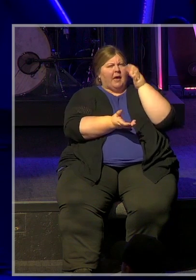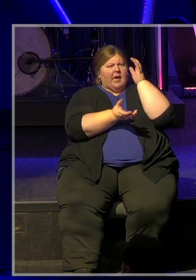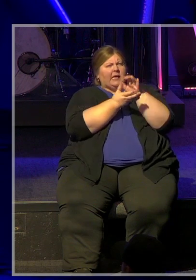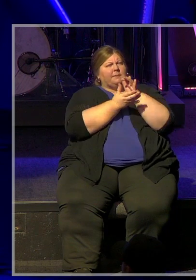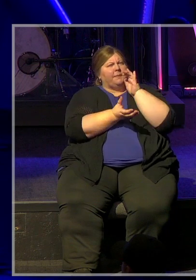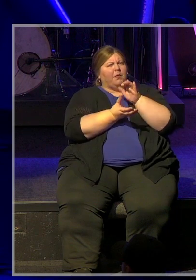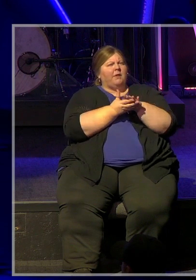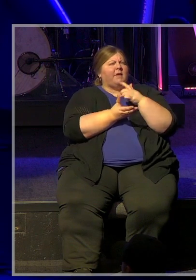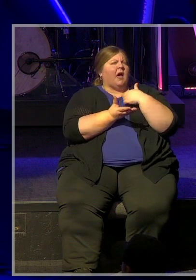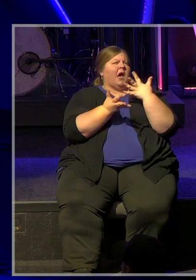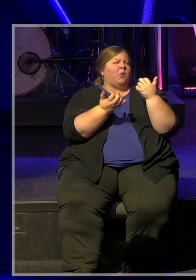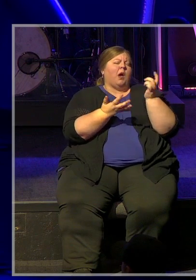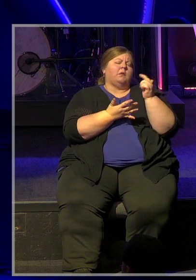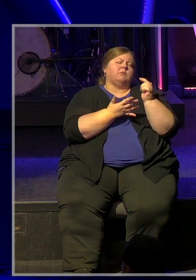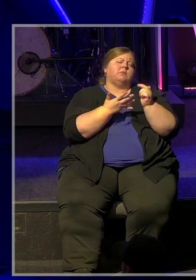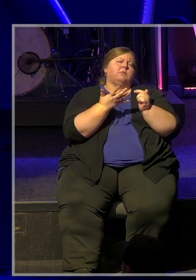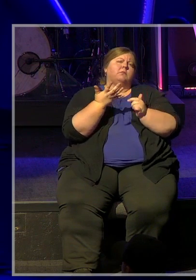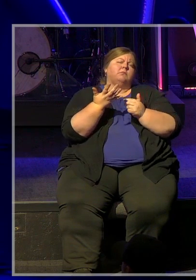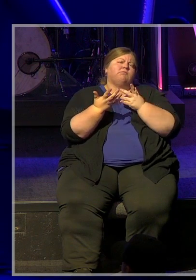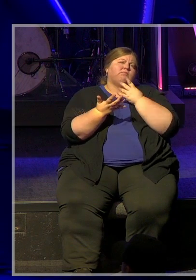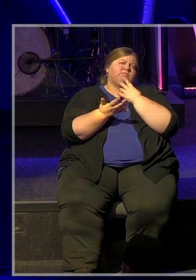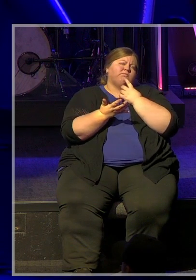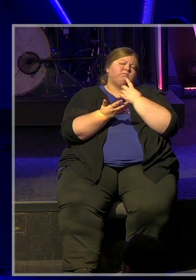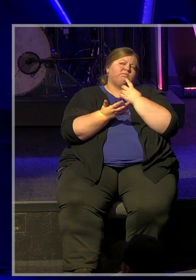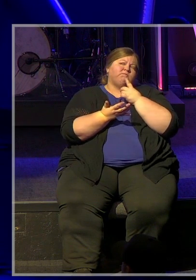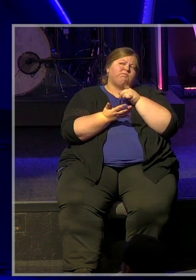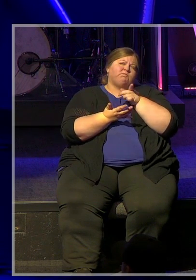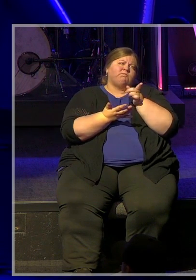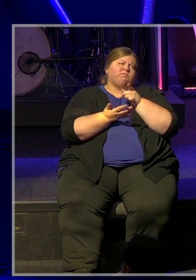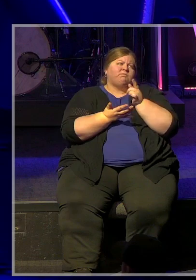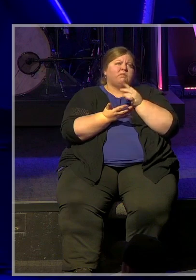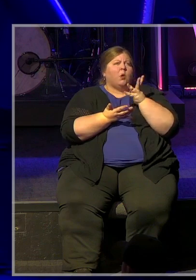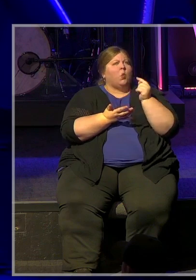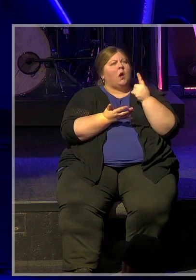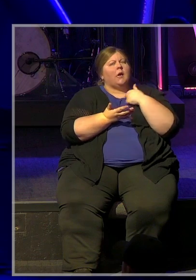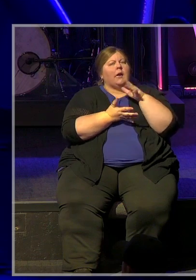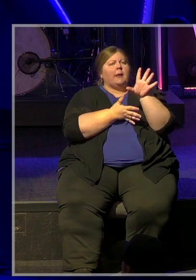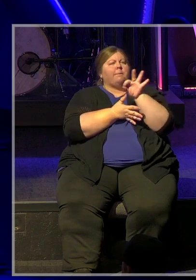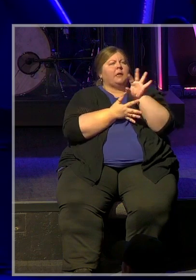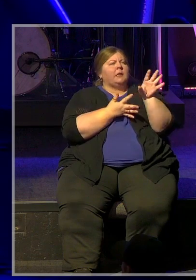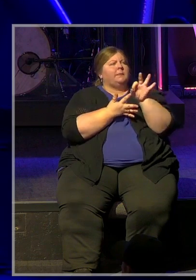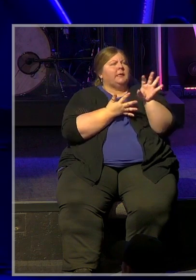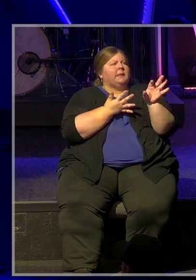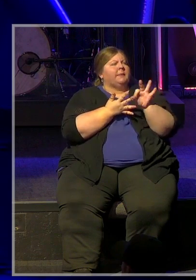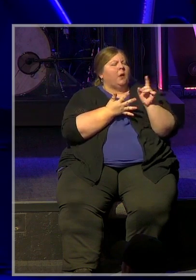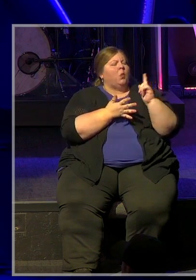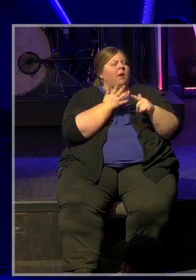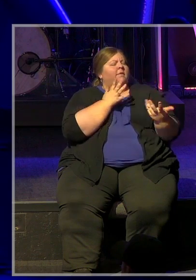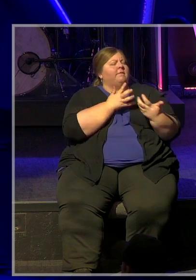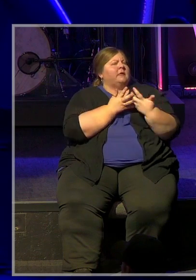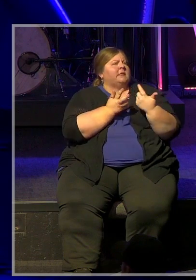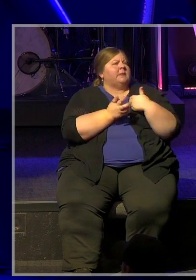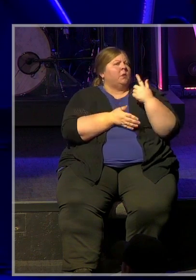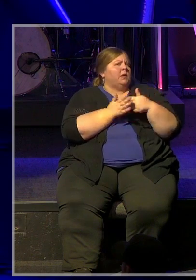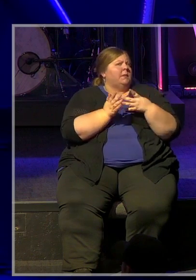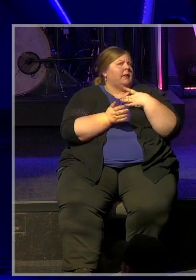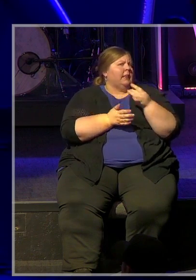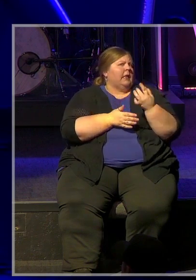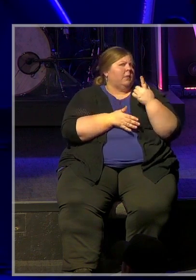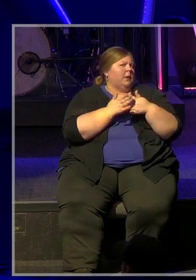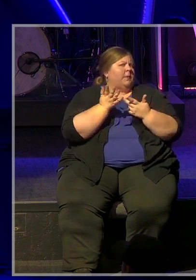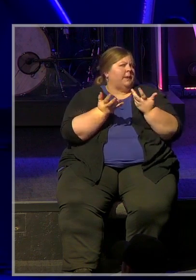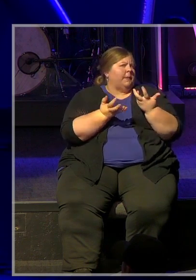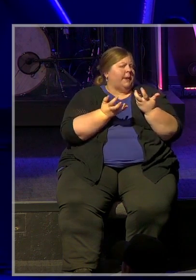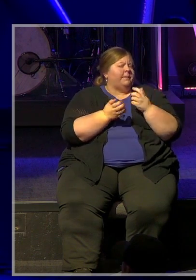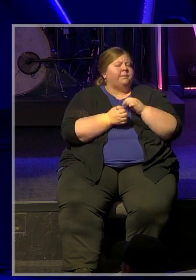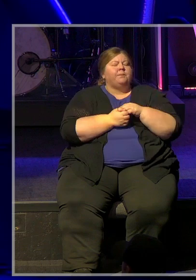What do I want? What's on the menu? What can I choose for me? What fits me? What do I prefer? What do I like? What do I